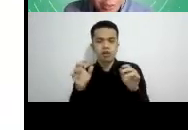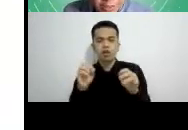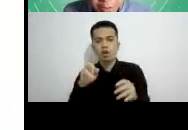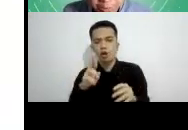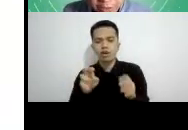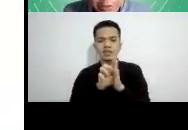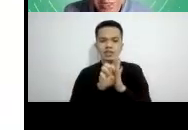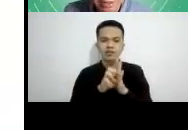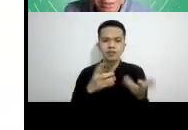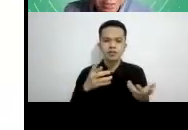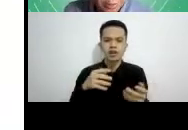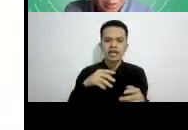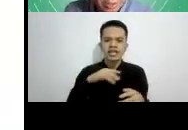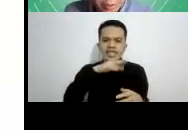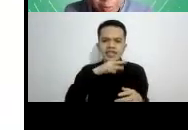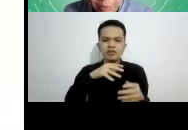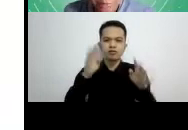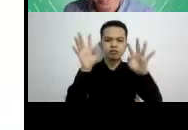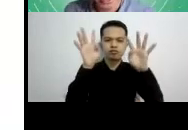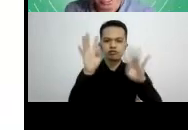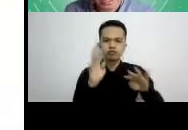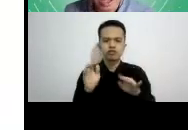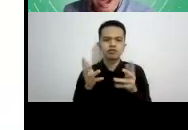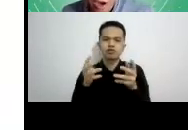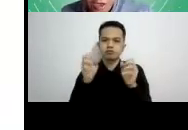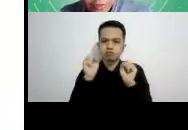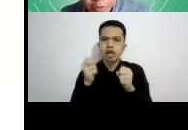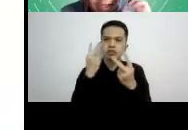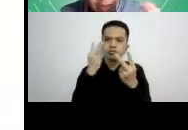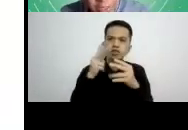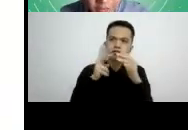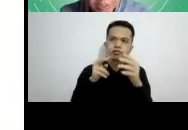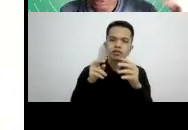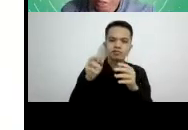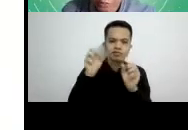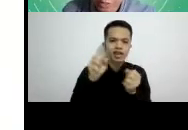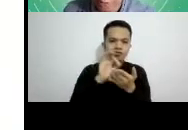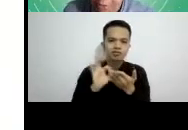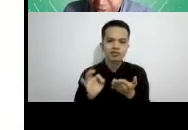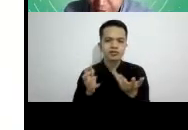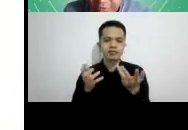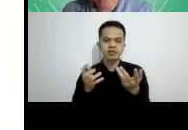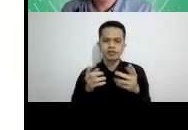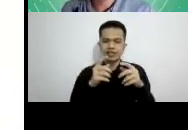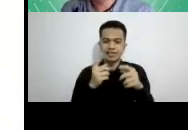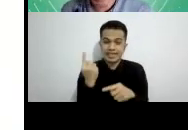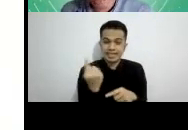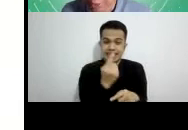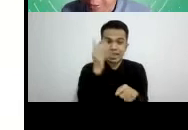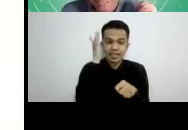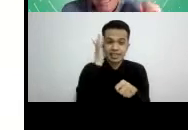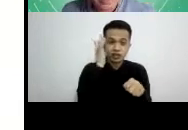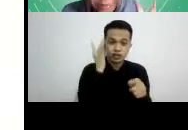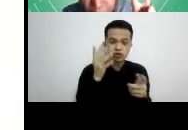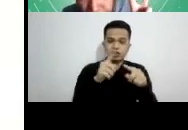it's a pollution sensor that detects particles in the air to give you the air pollution index. all of those things, those individual sensors, individual